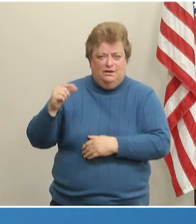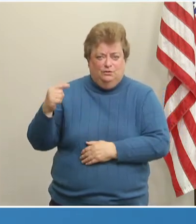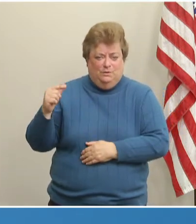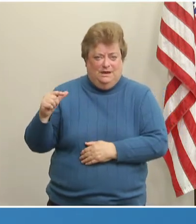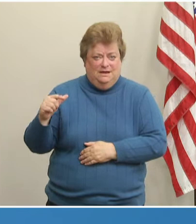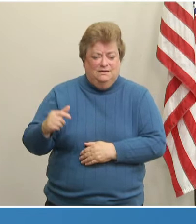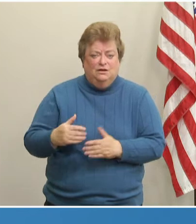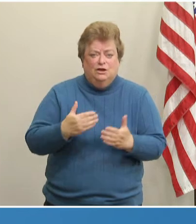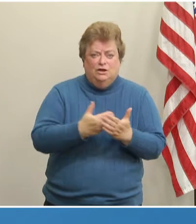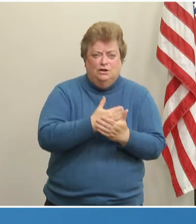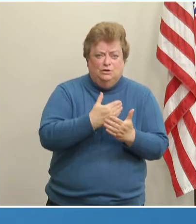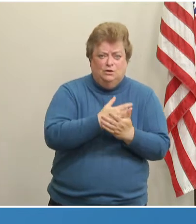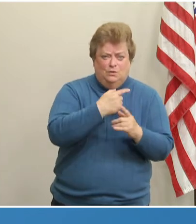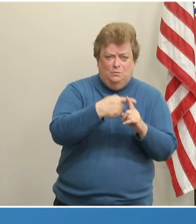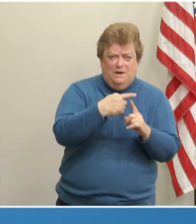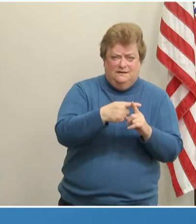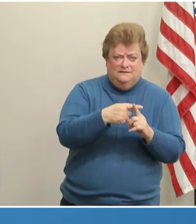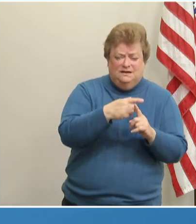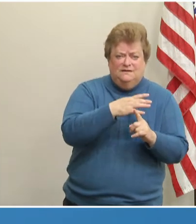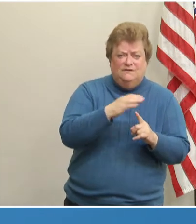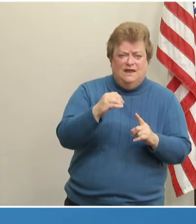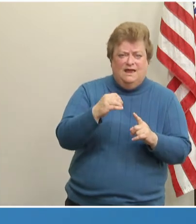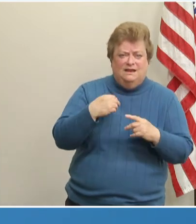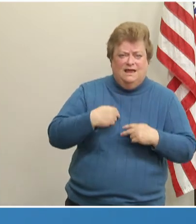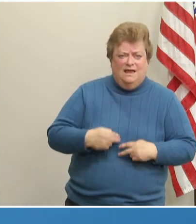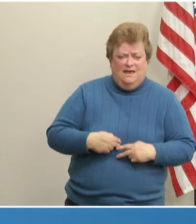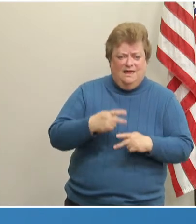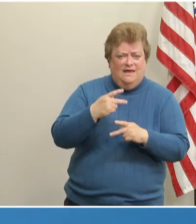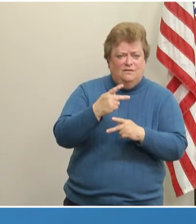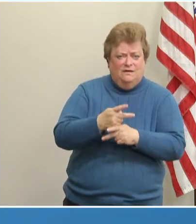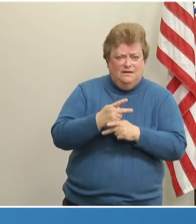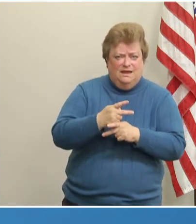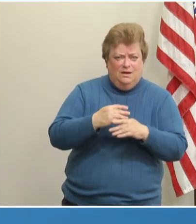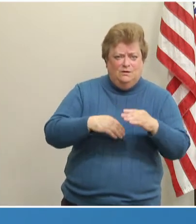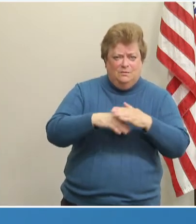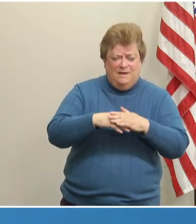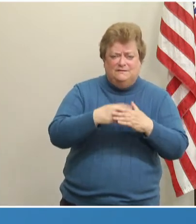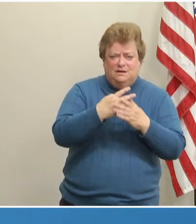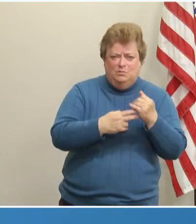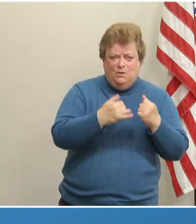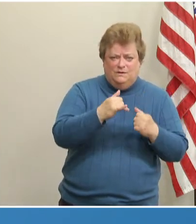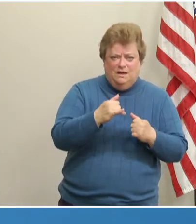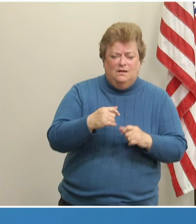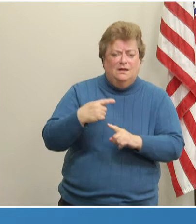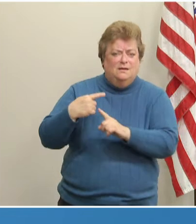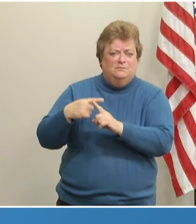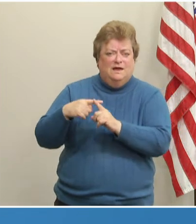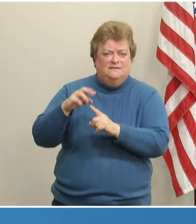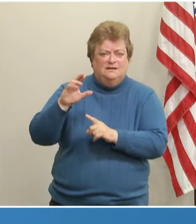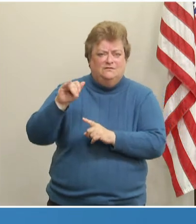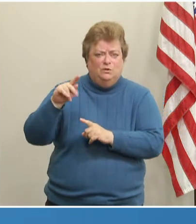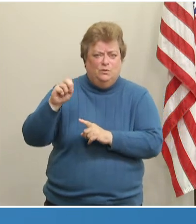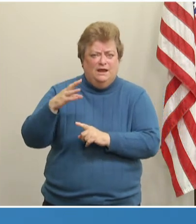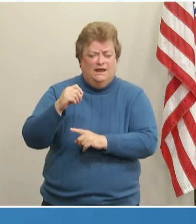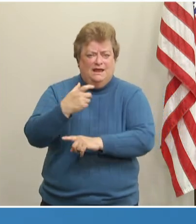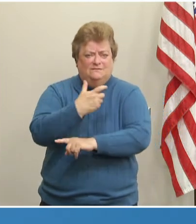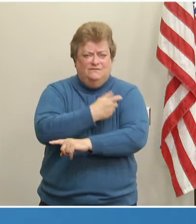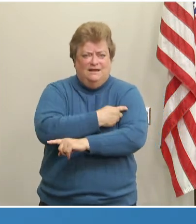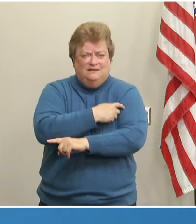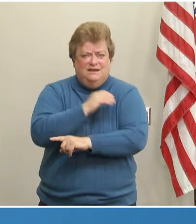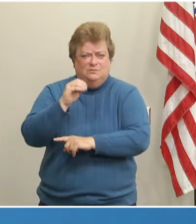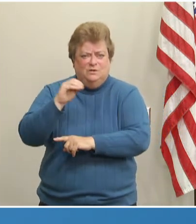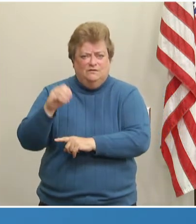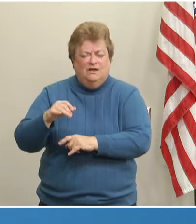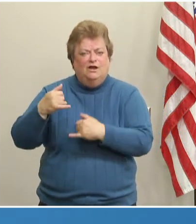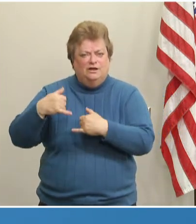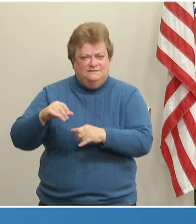new cases and the healthcare capacity are both in yellow. The positivity rate and vaccination percentage are both